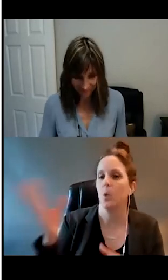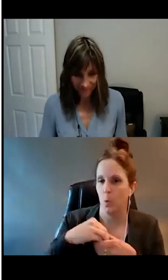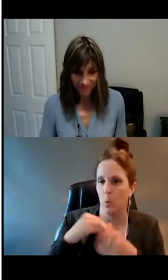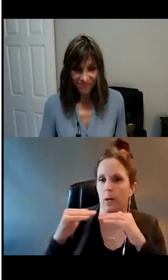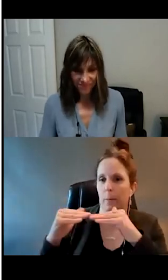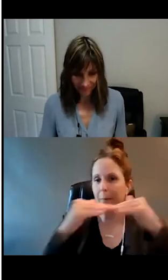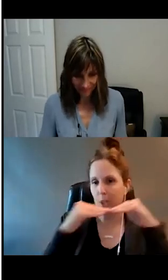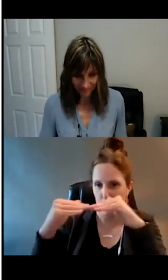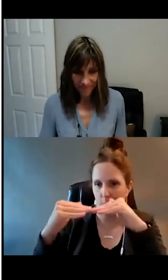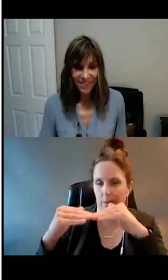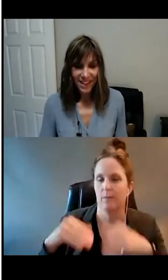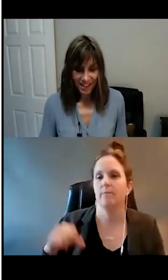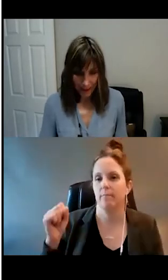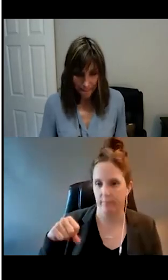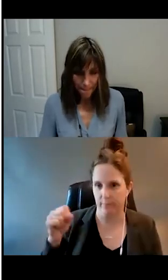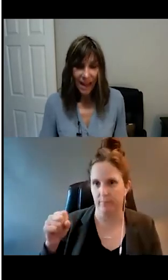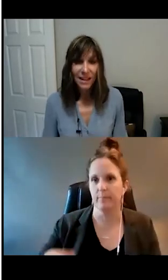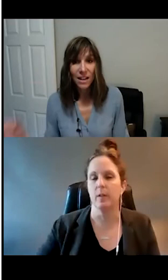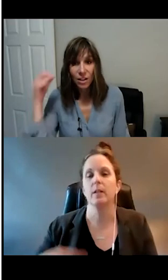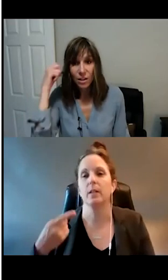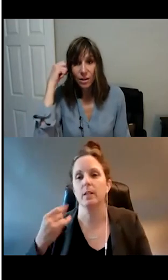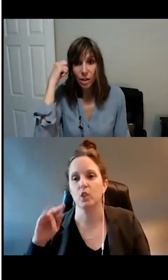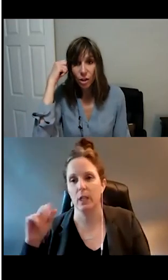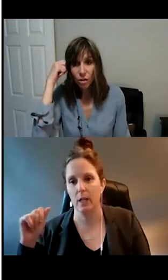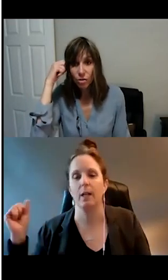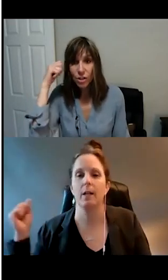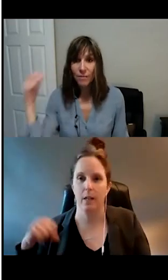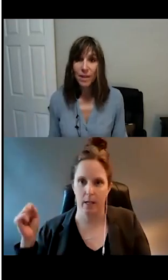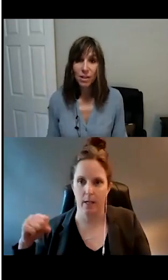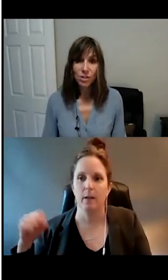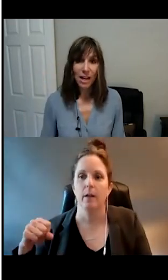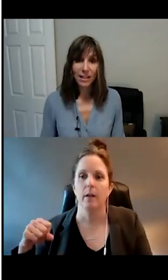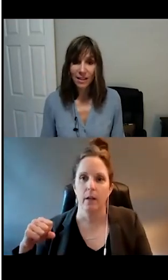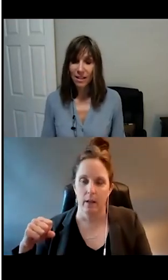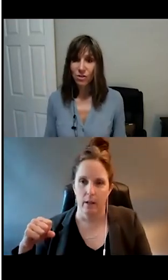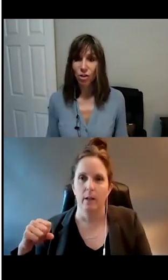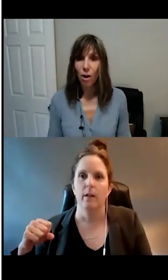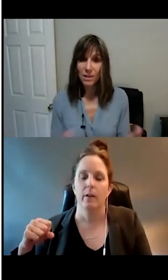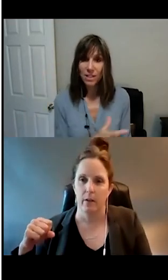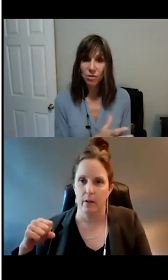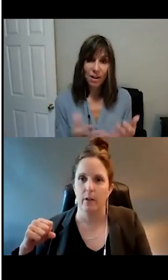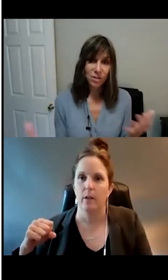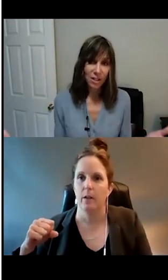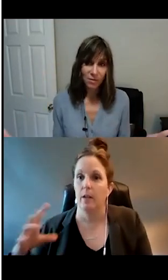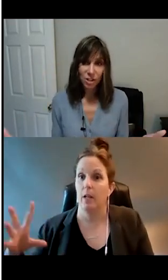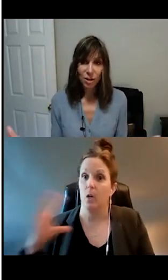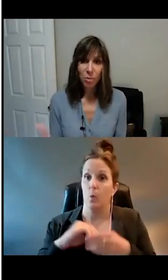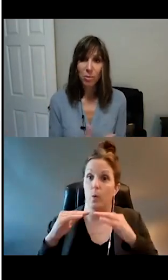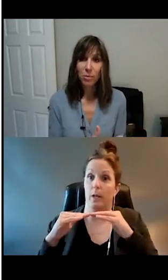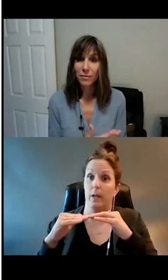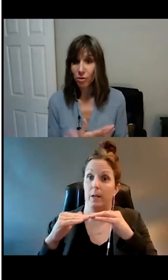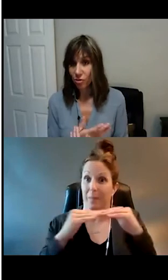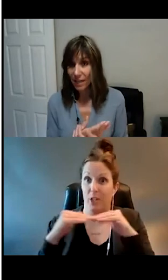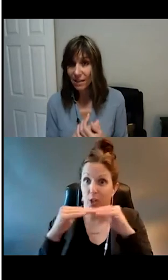could be important. Yep, and the inclusion of peers, I think that there's a competency driver to leverage